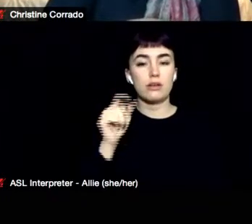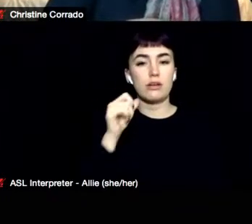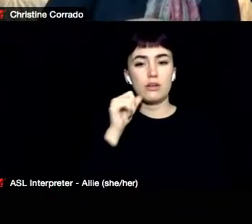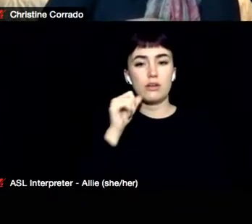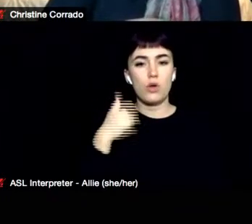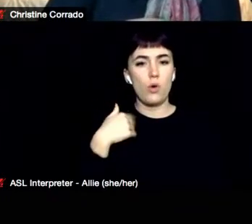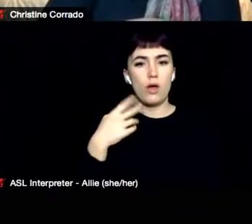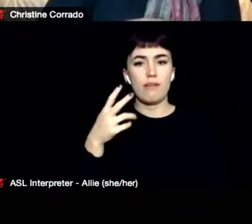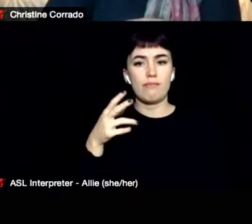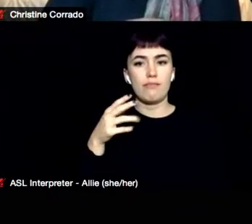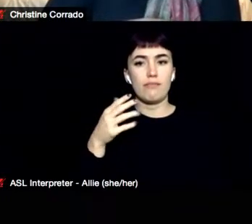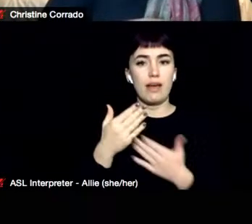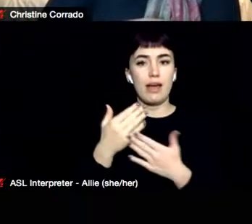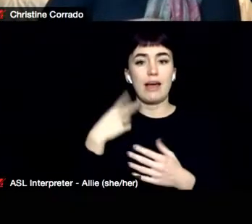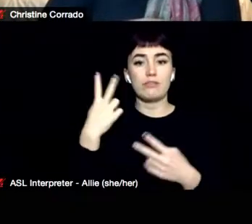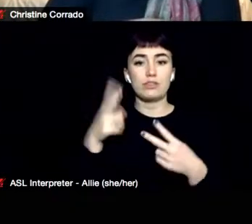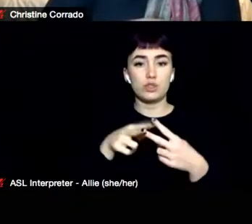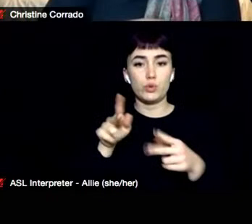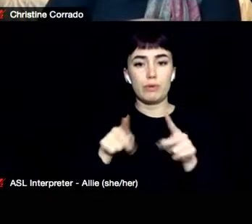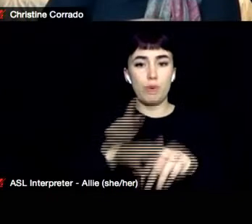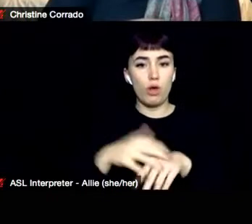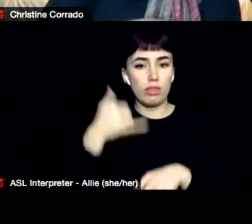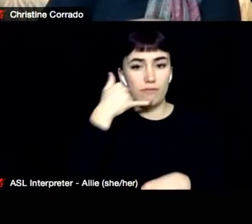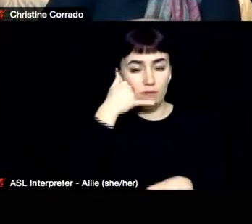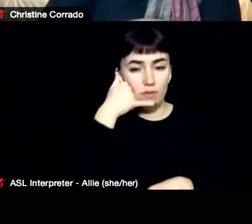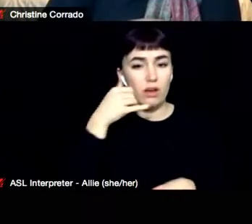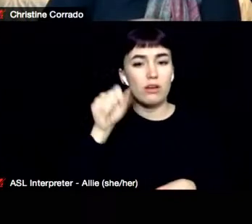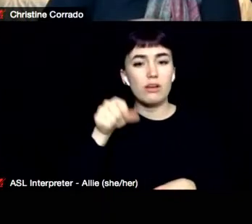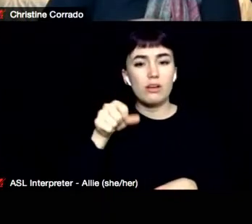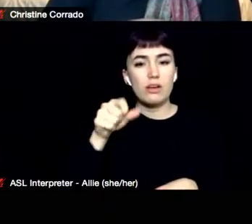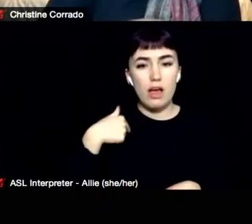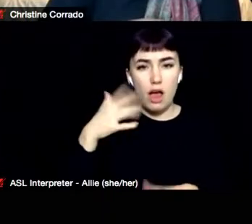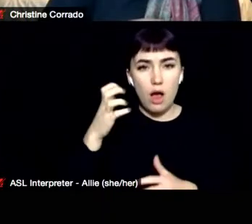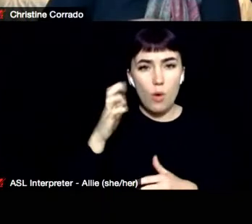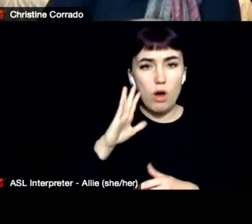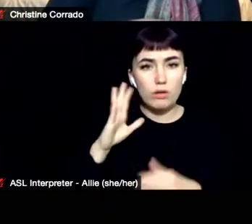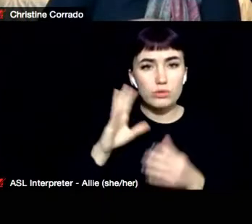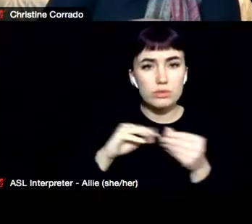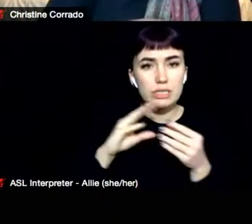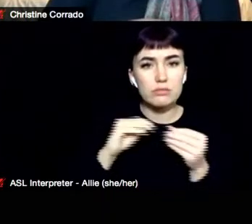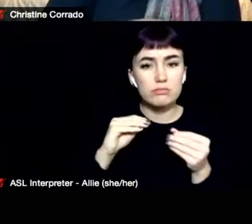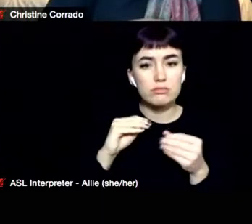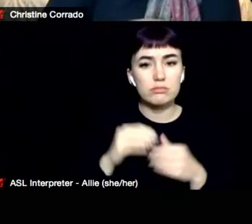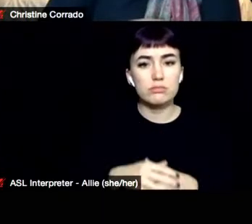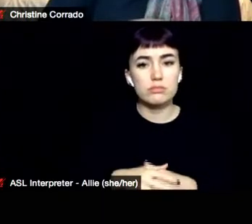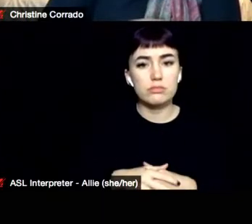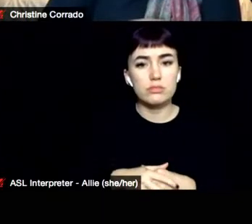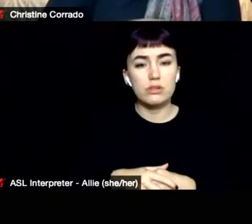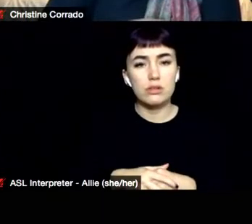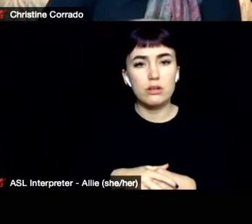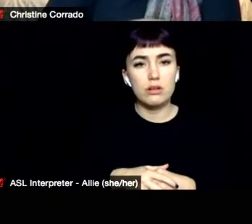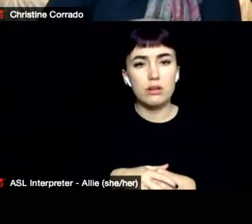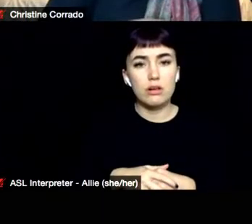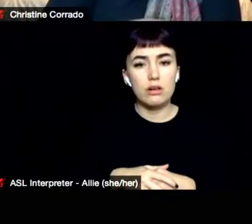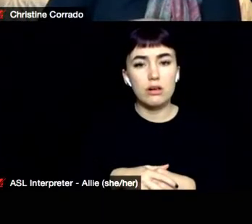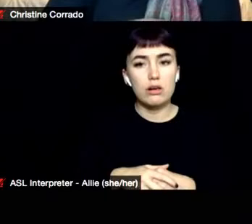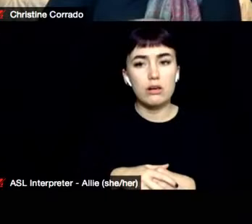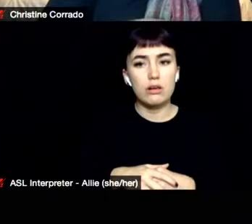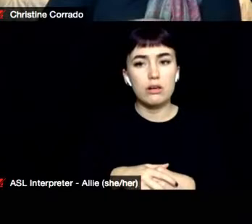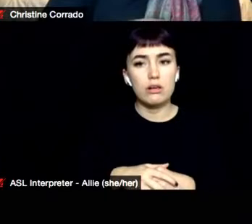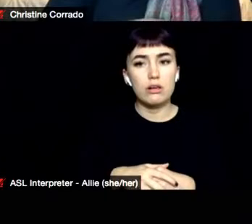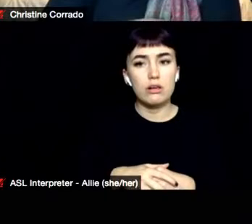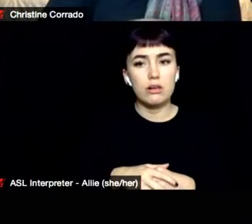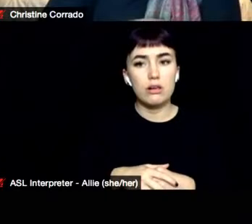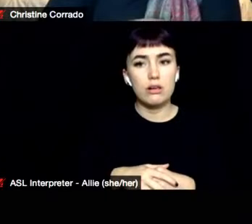2 people on phones. Is there anyone else? Yes, I'd also like to speak. With their hand up? Okay, yes,